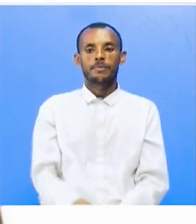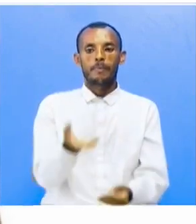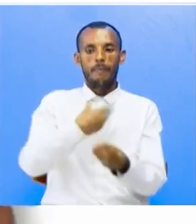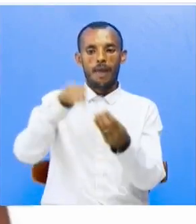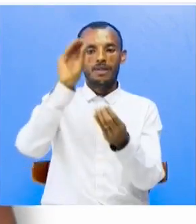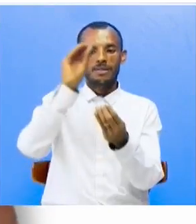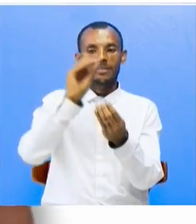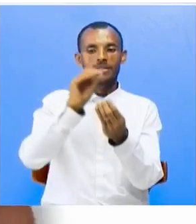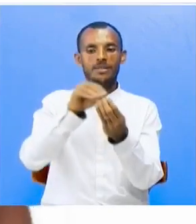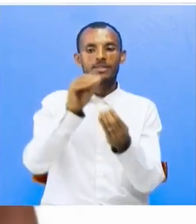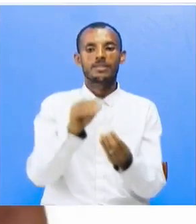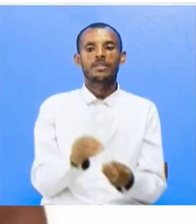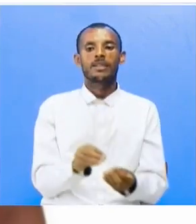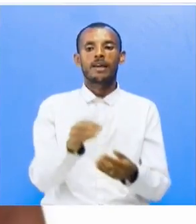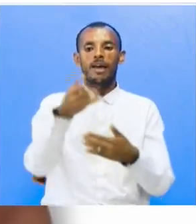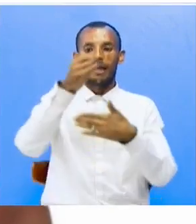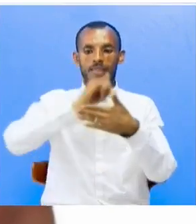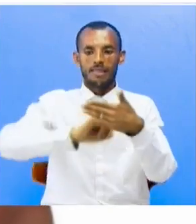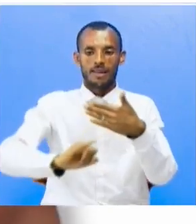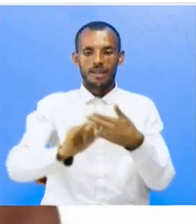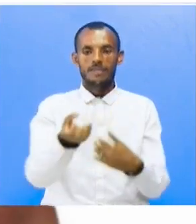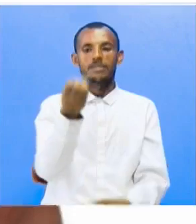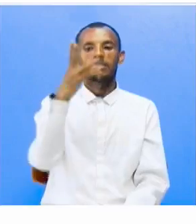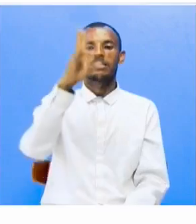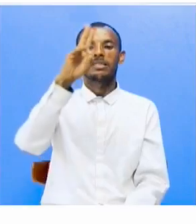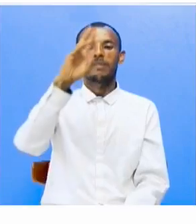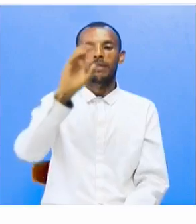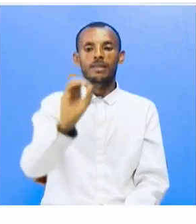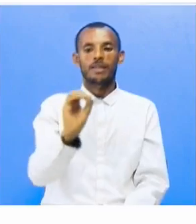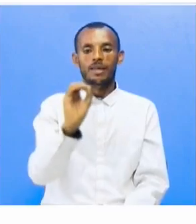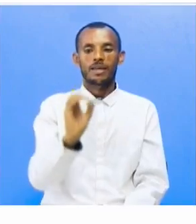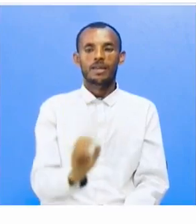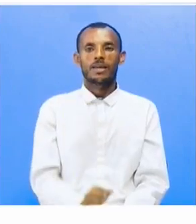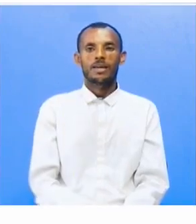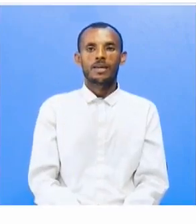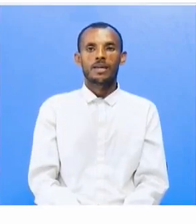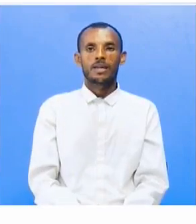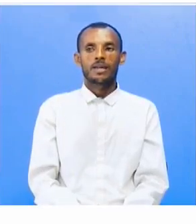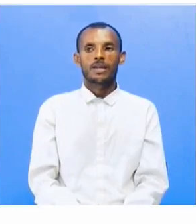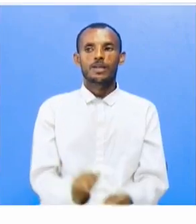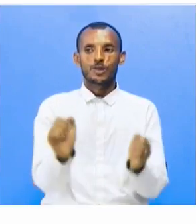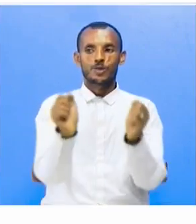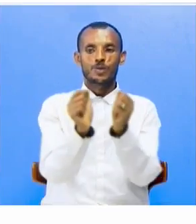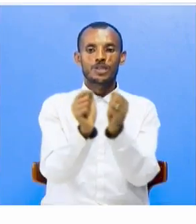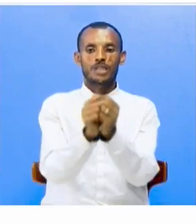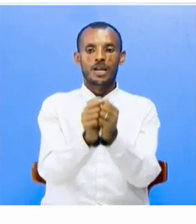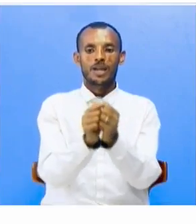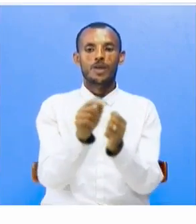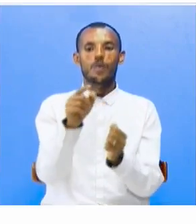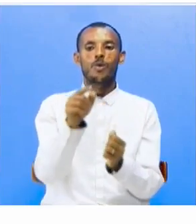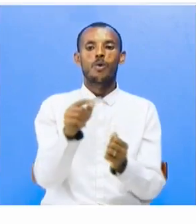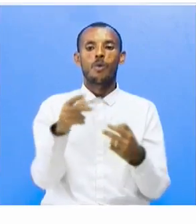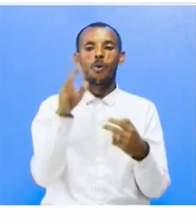plus the interest is this 70. So together you will have